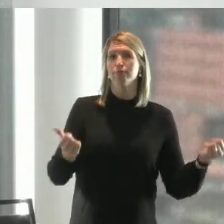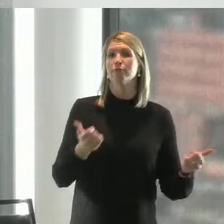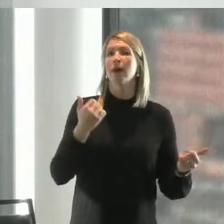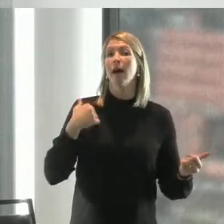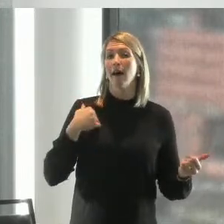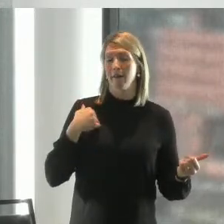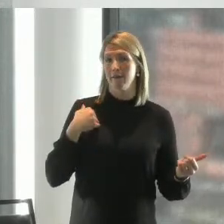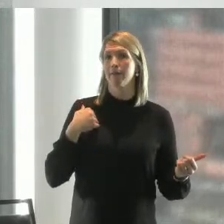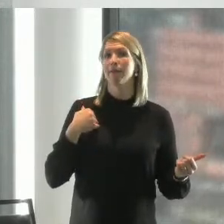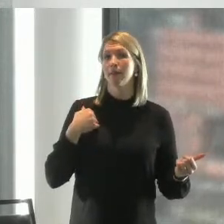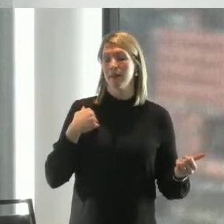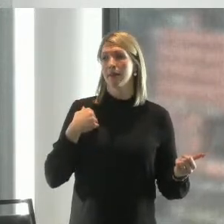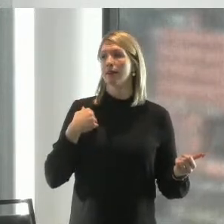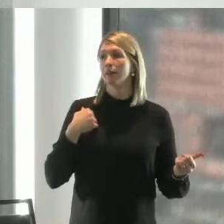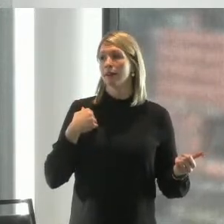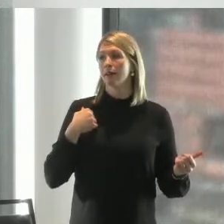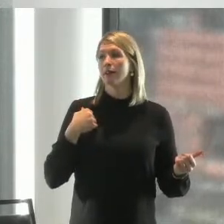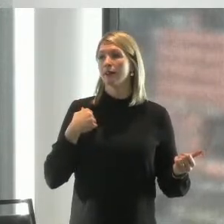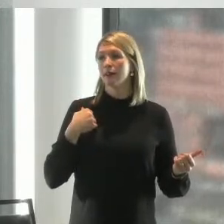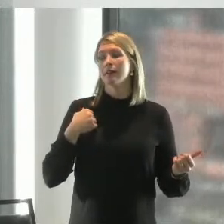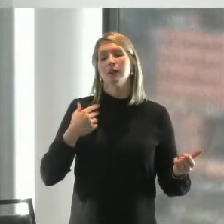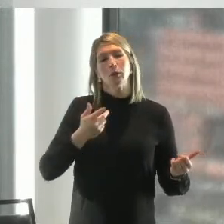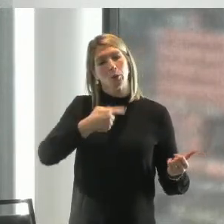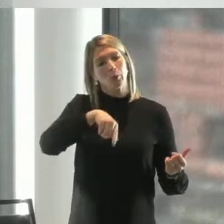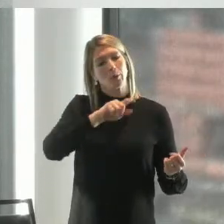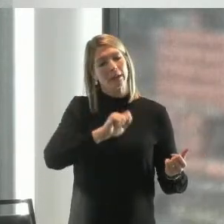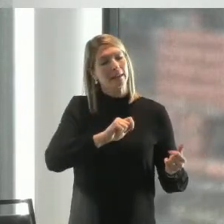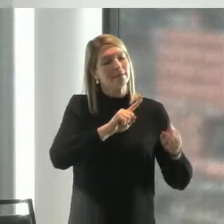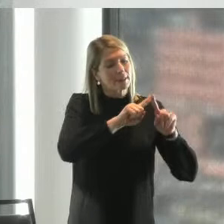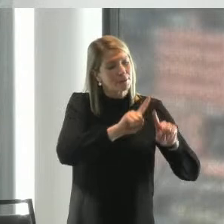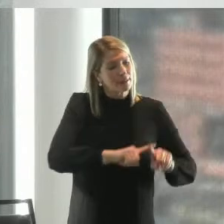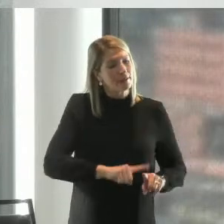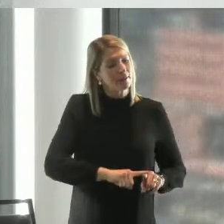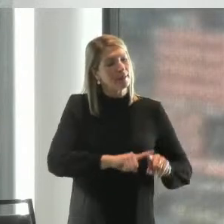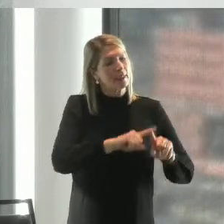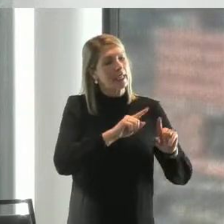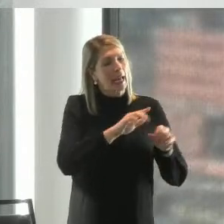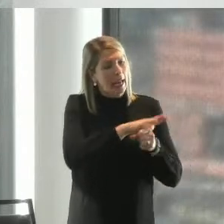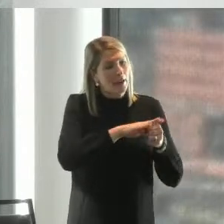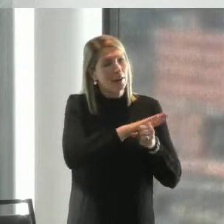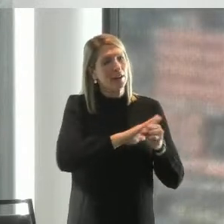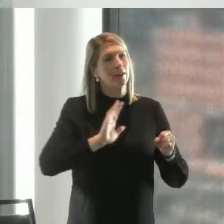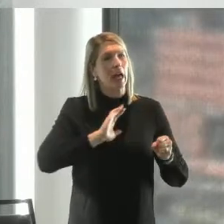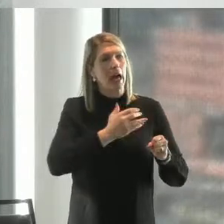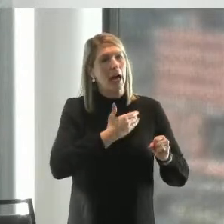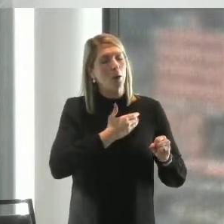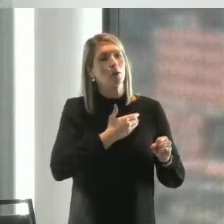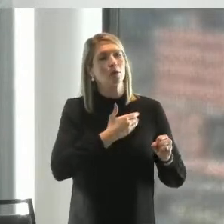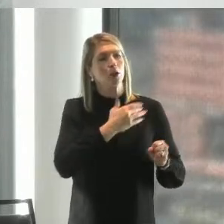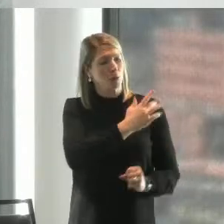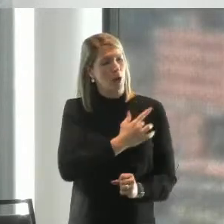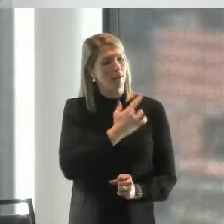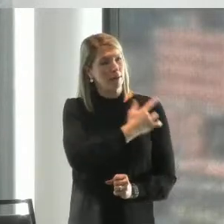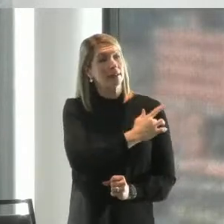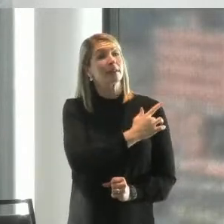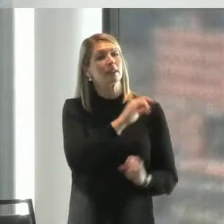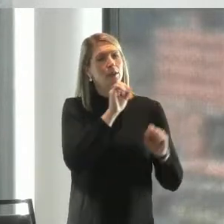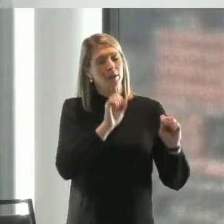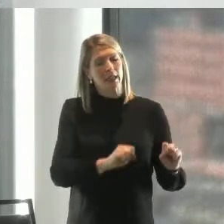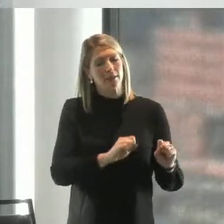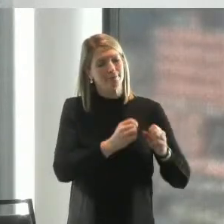to grow certain sectors of our economy, which we are the masters of. And today's